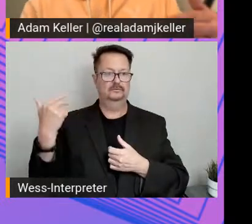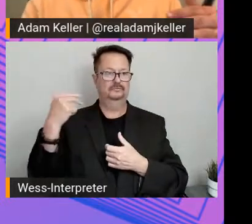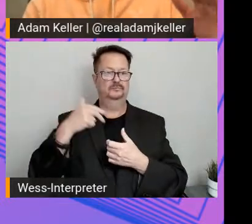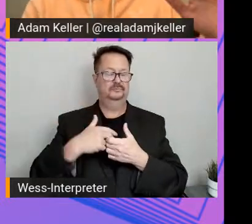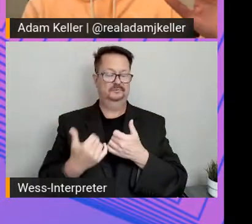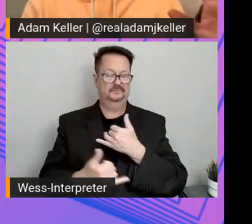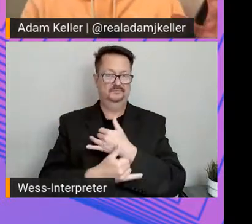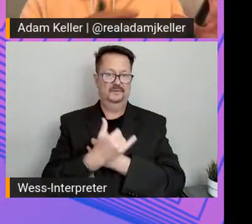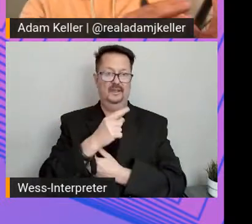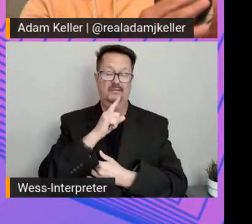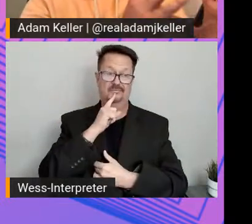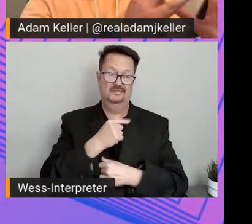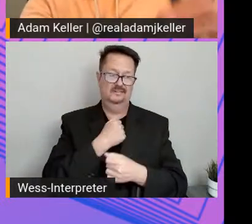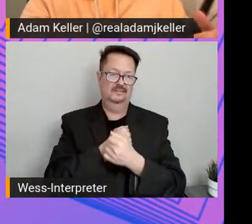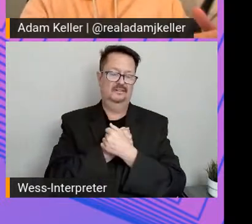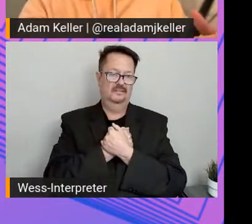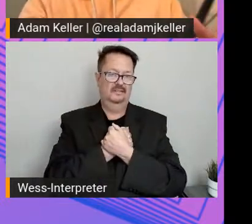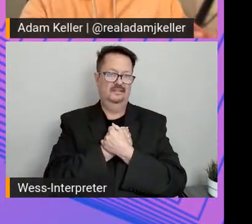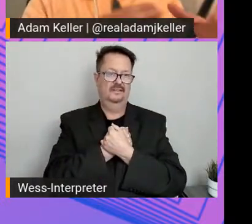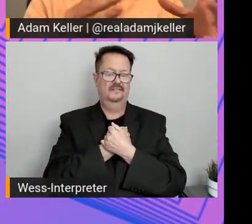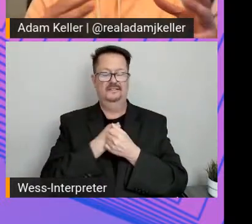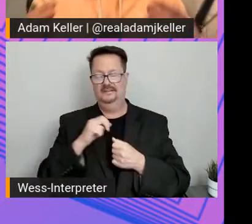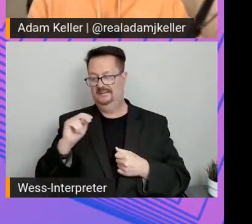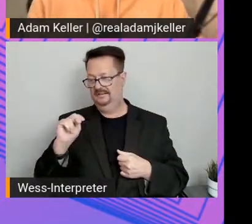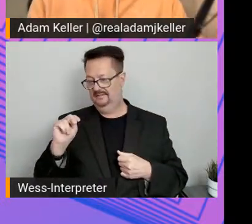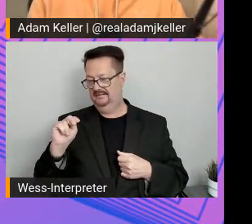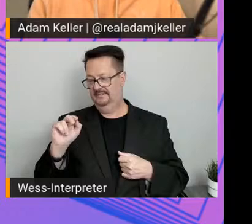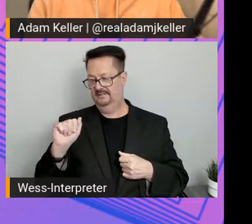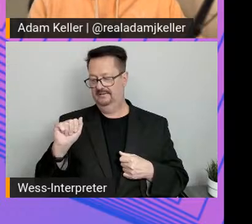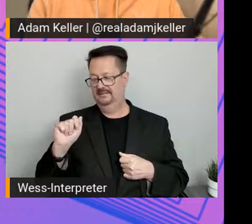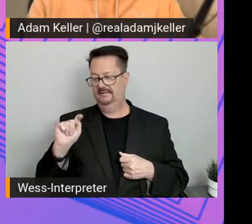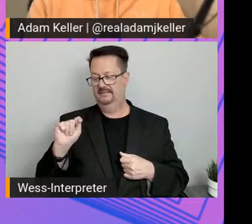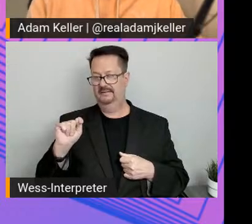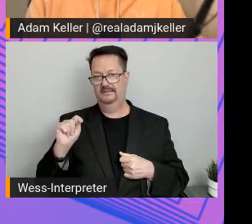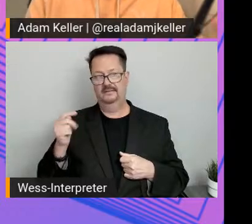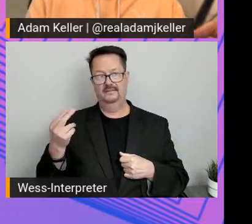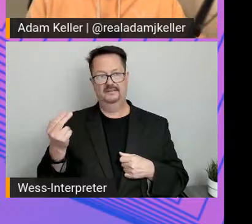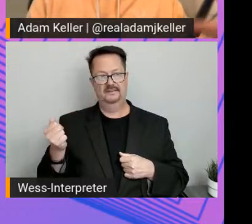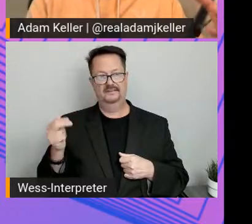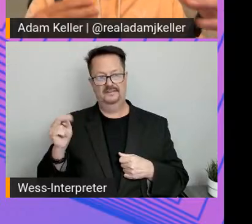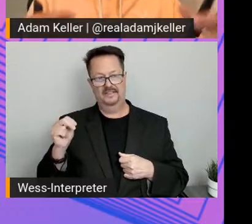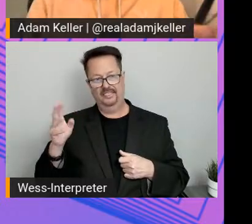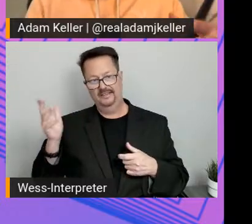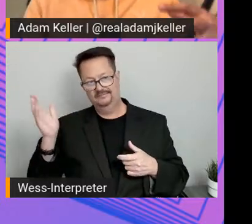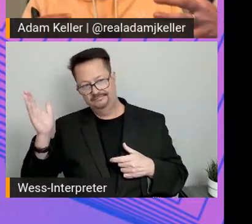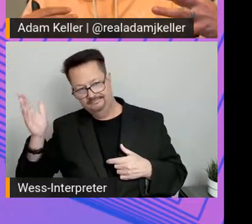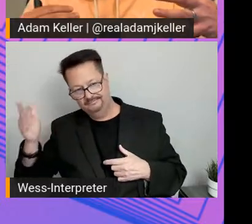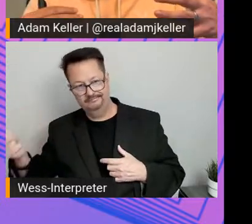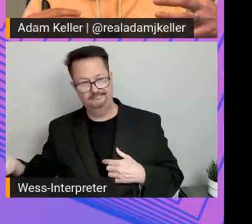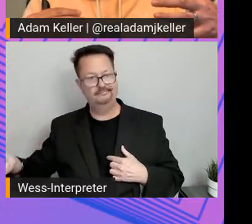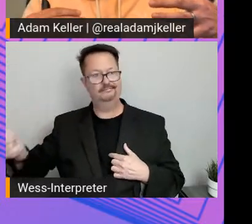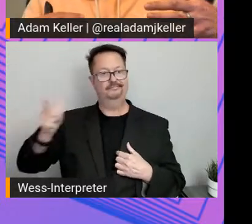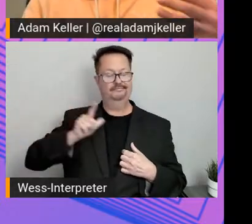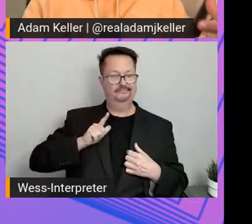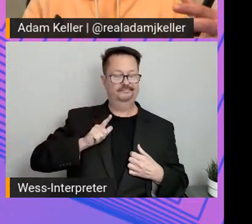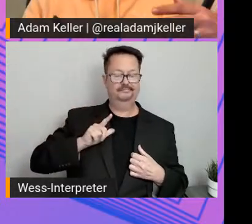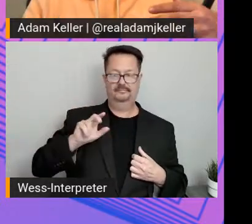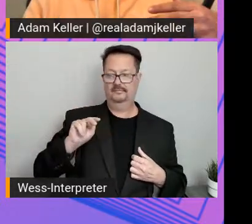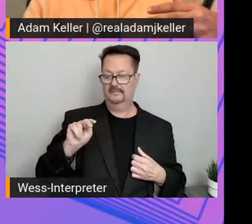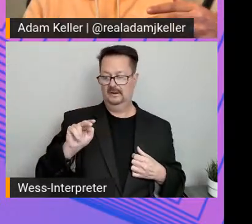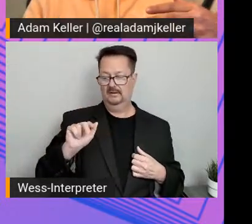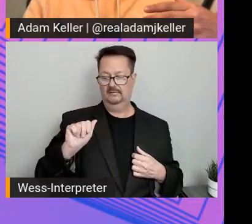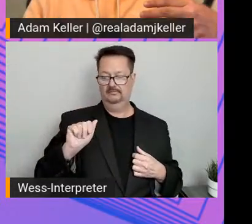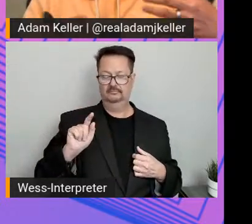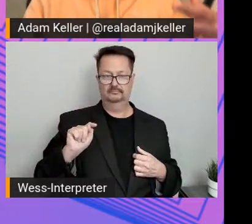really love going from Nathan's talk over to mine because, Nathan really talked about choosing the